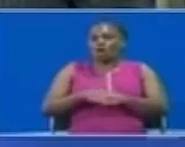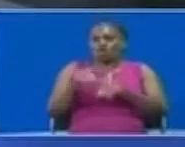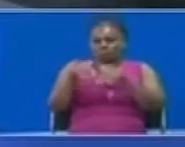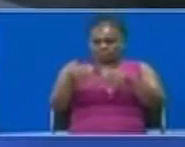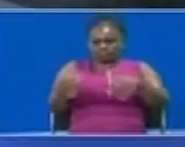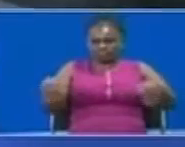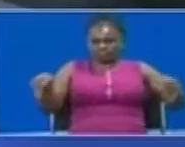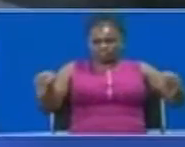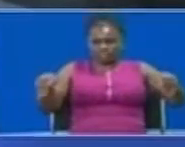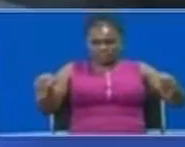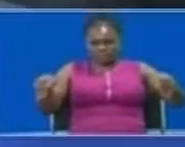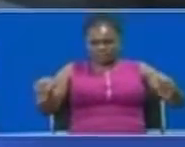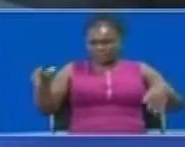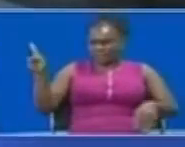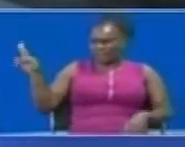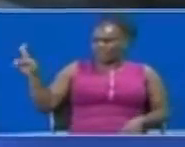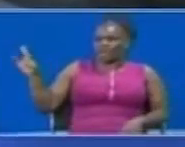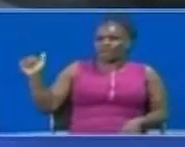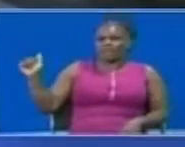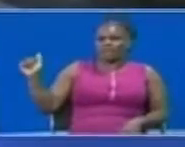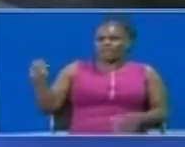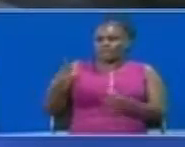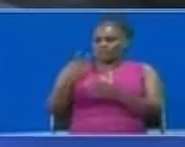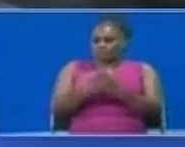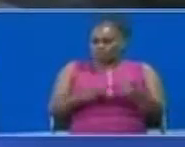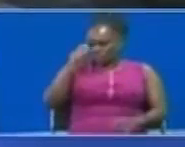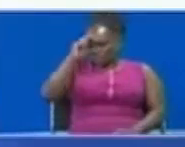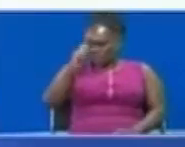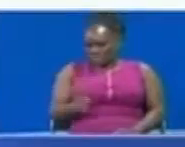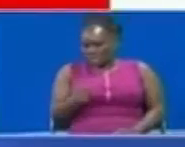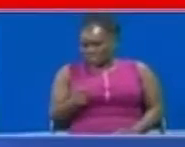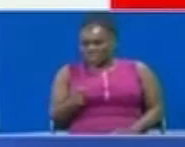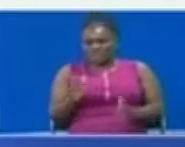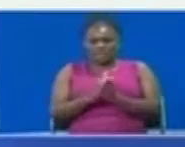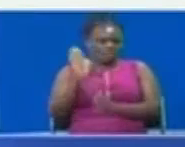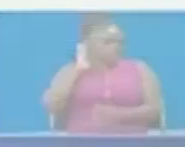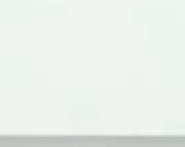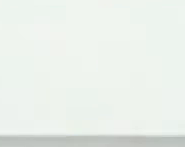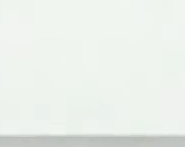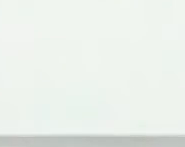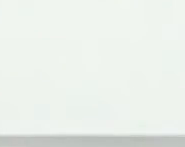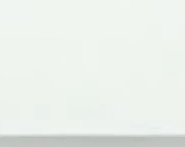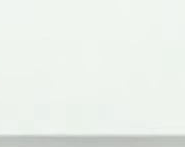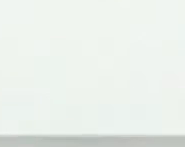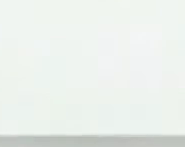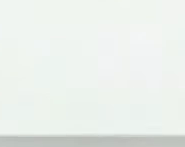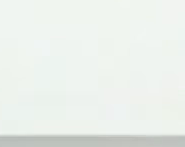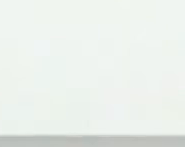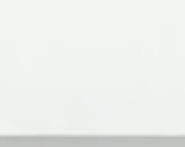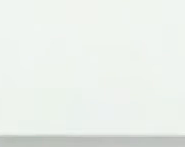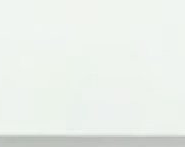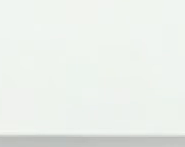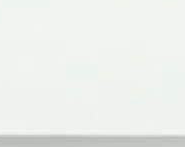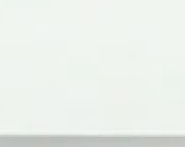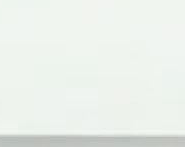fairness. The Revenue Authority is becoming both the judge and the jury. At least 94% of current license